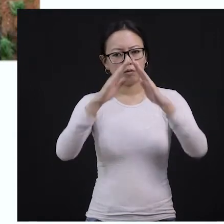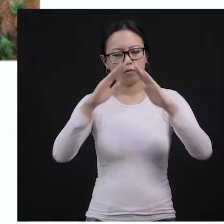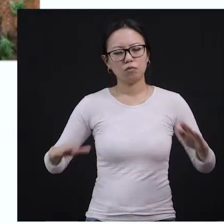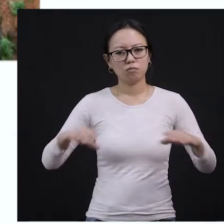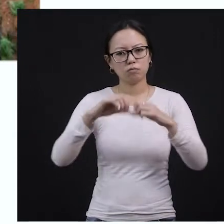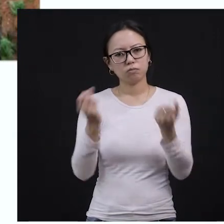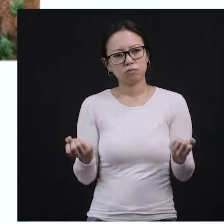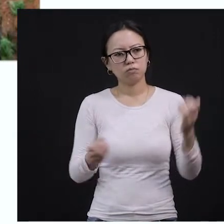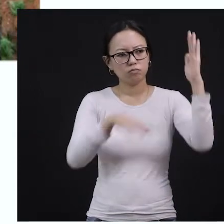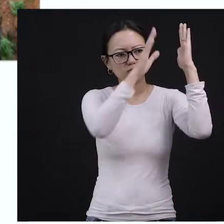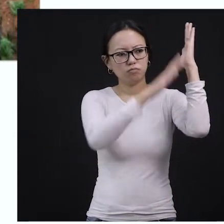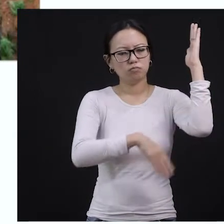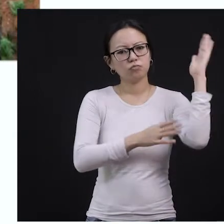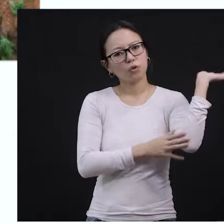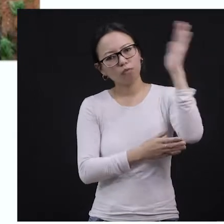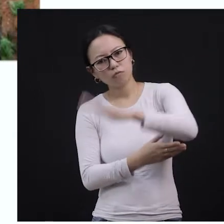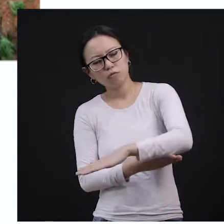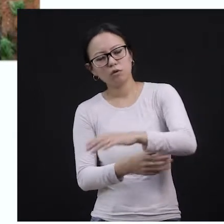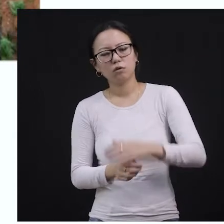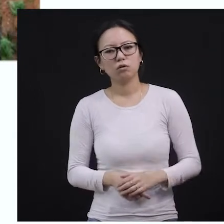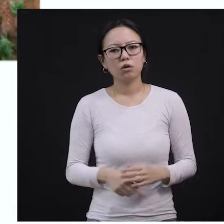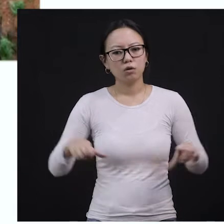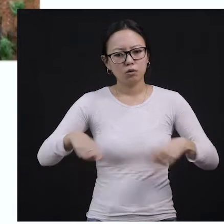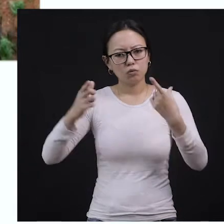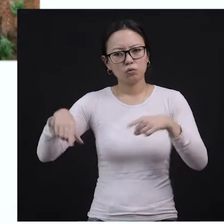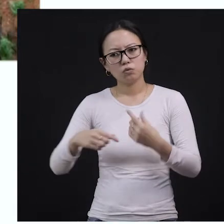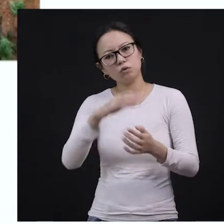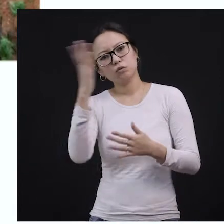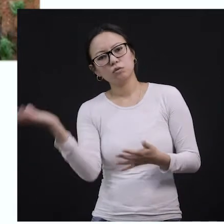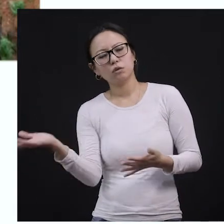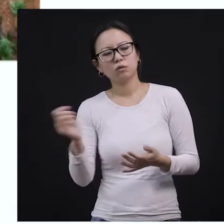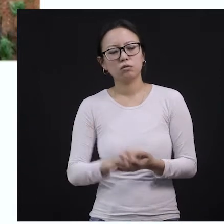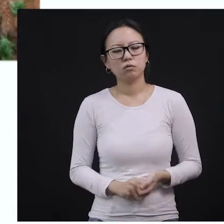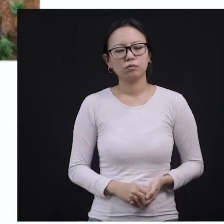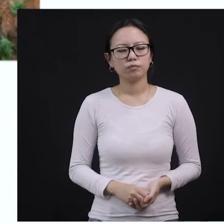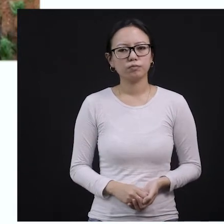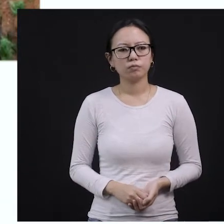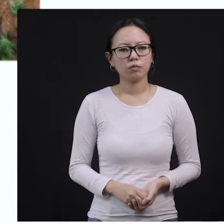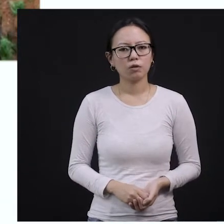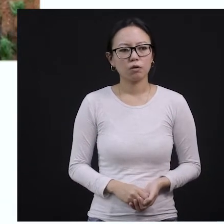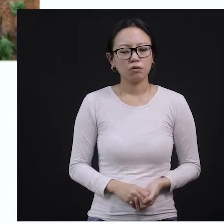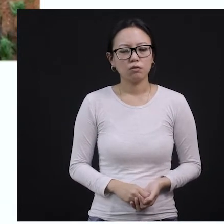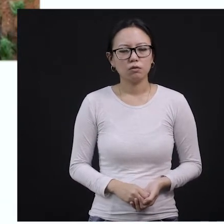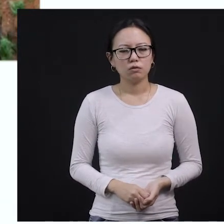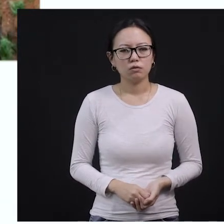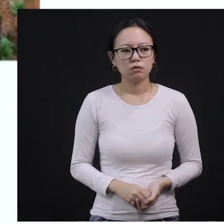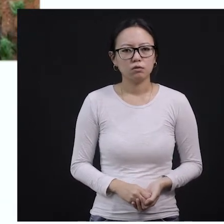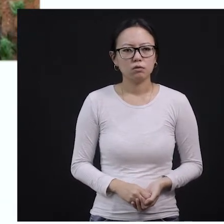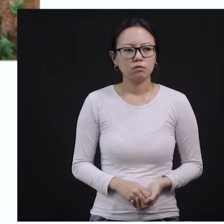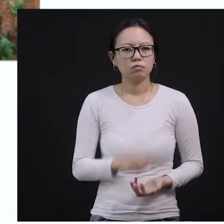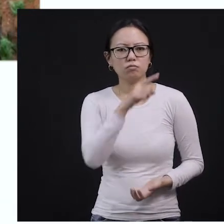damaged buildings, even the trees has fallen down along with the mud, right? So these landslides, it's